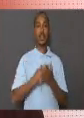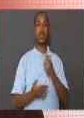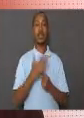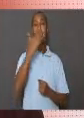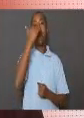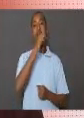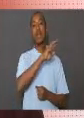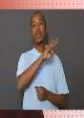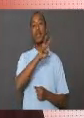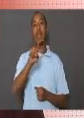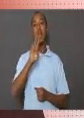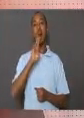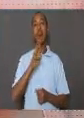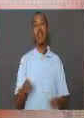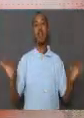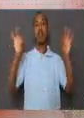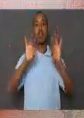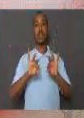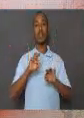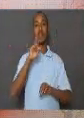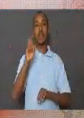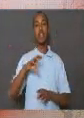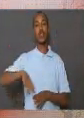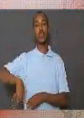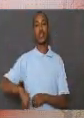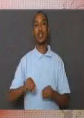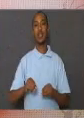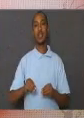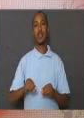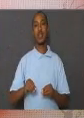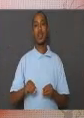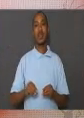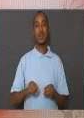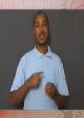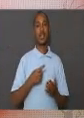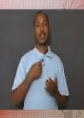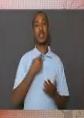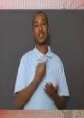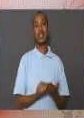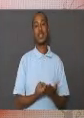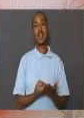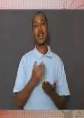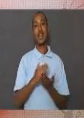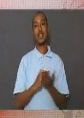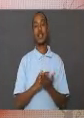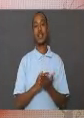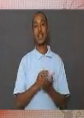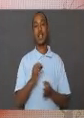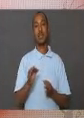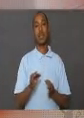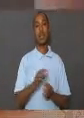they are important. Students, I am certain this lesson will expand your